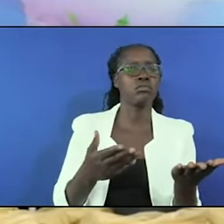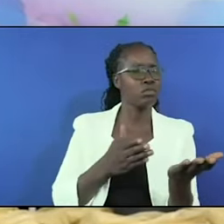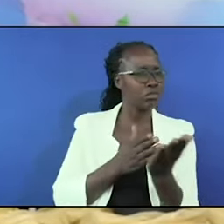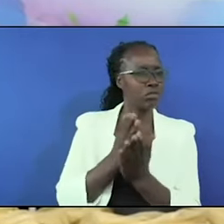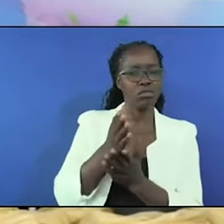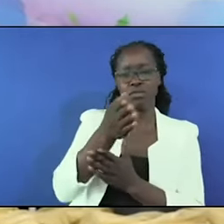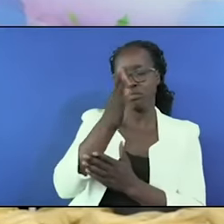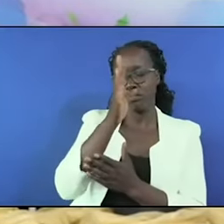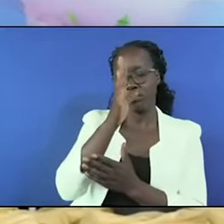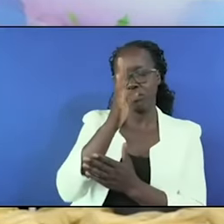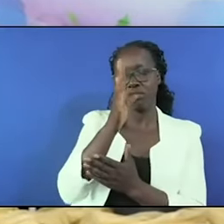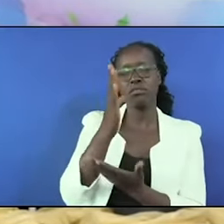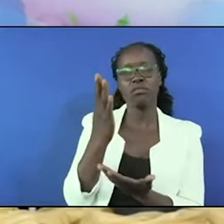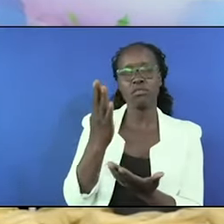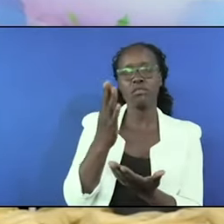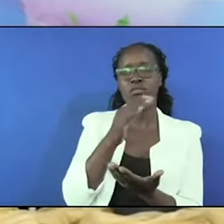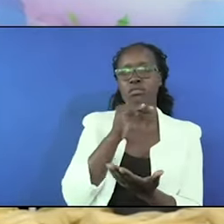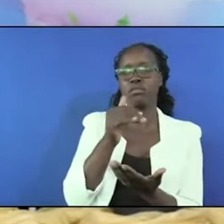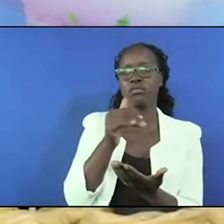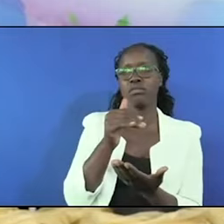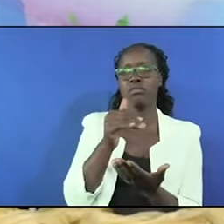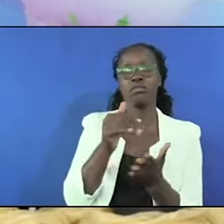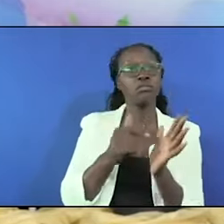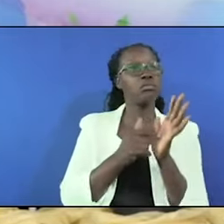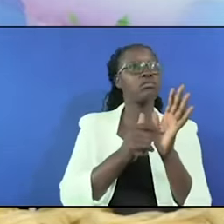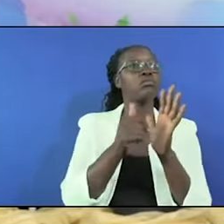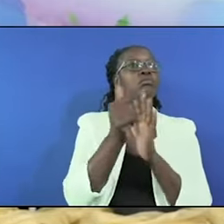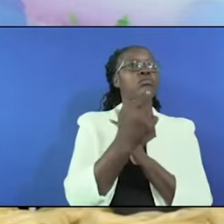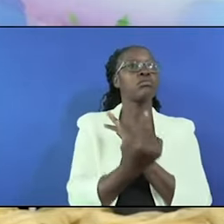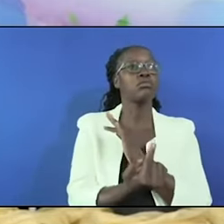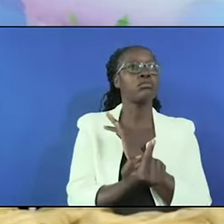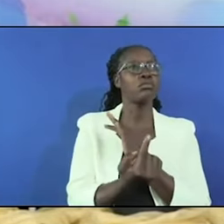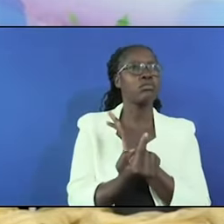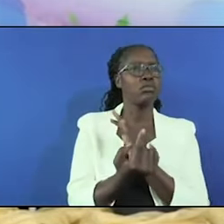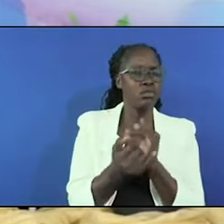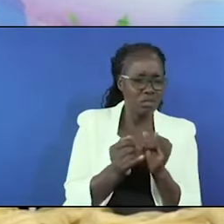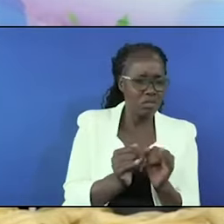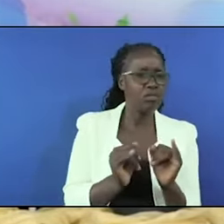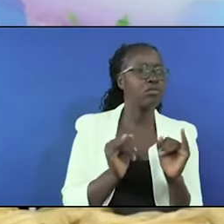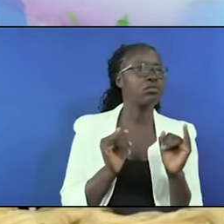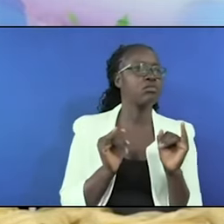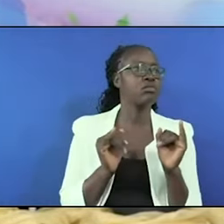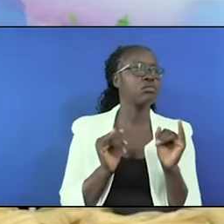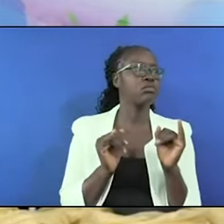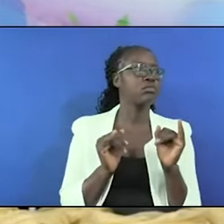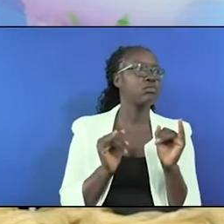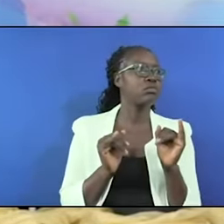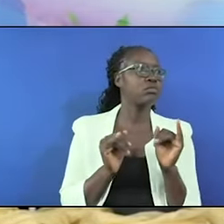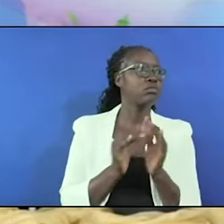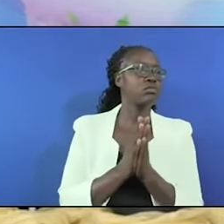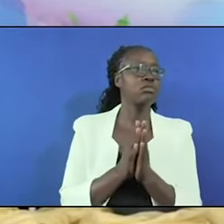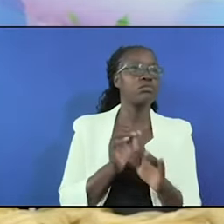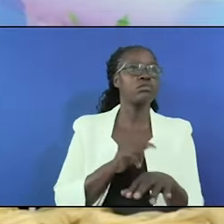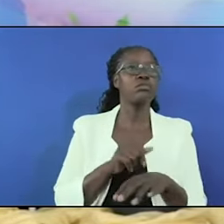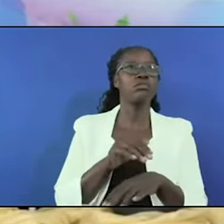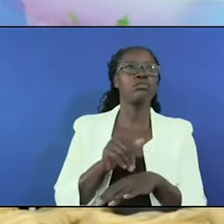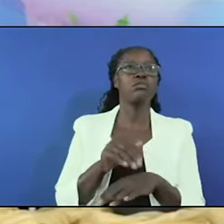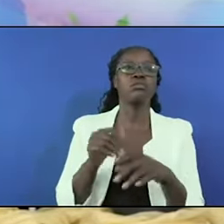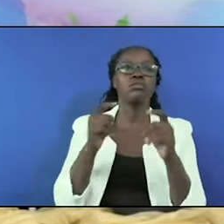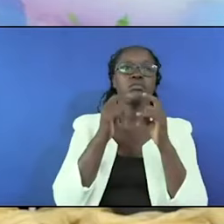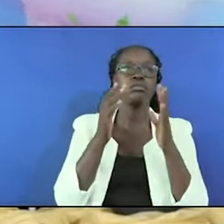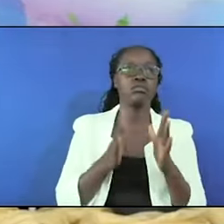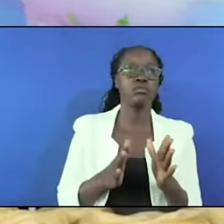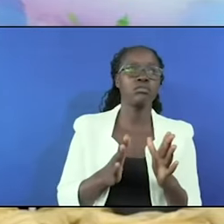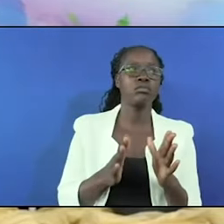sincere to God. We are not trying to expose anyone here. We are not trying. For me, when I was called and I was a sinner,